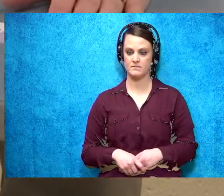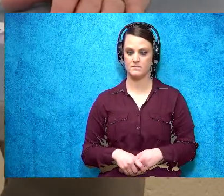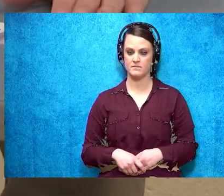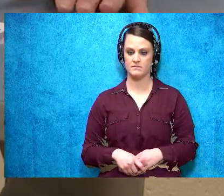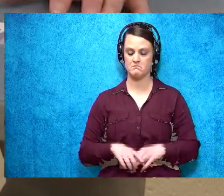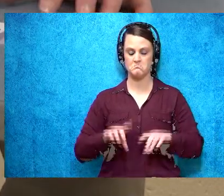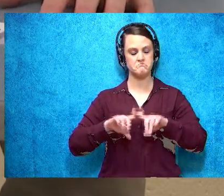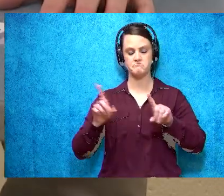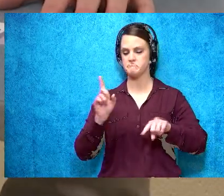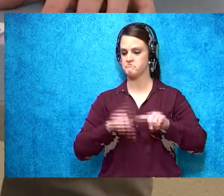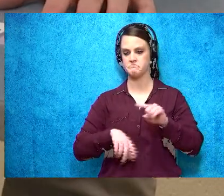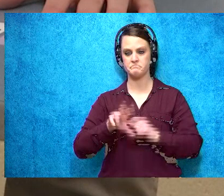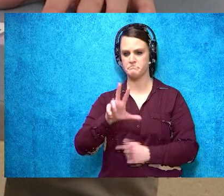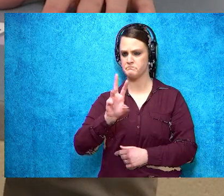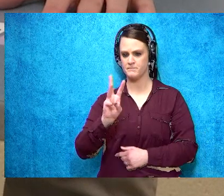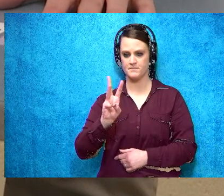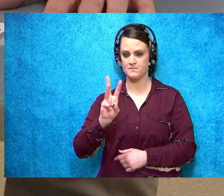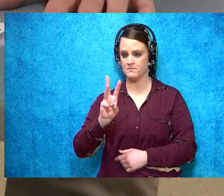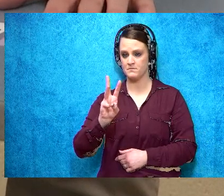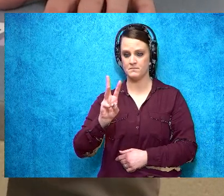But I can't get 36.